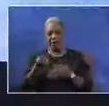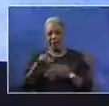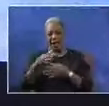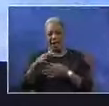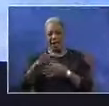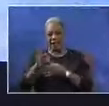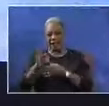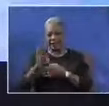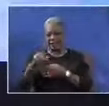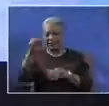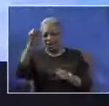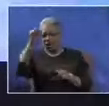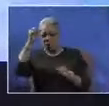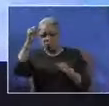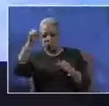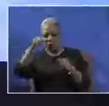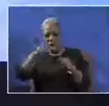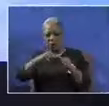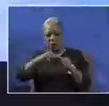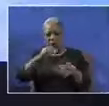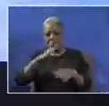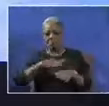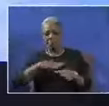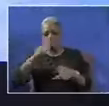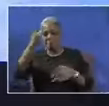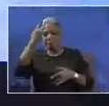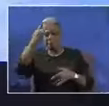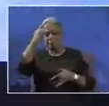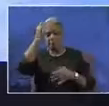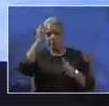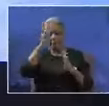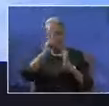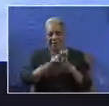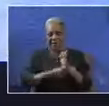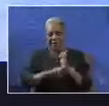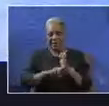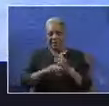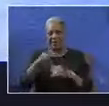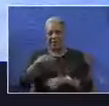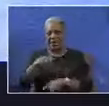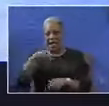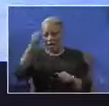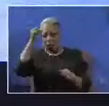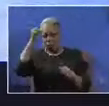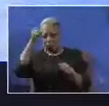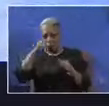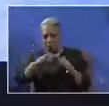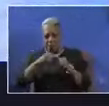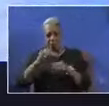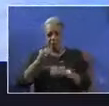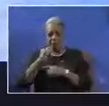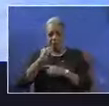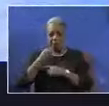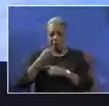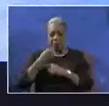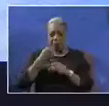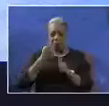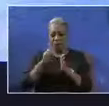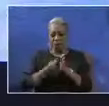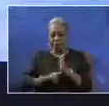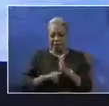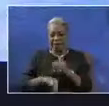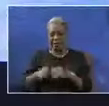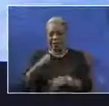affliction and my misery and my wormwood and gall, that's bitterness. When I remember my bitterness and my wormwood and